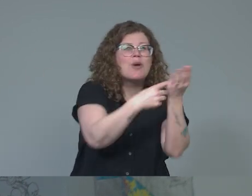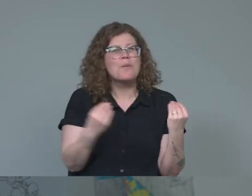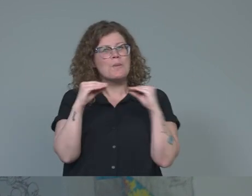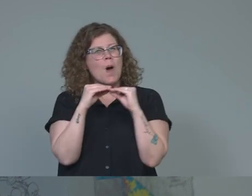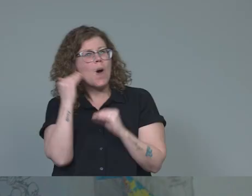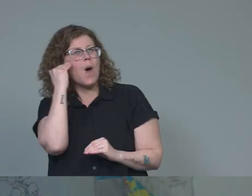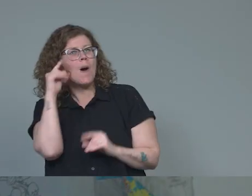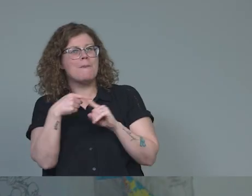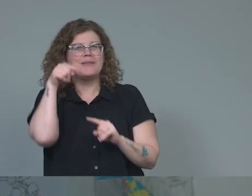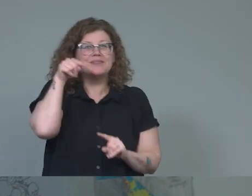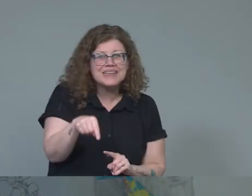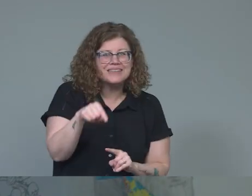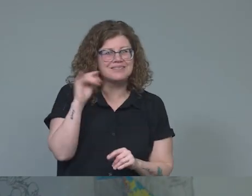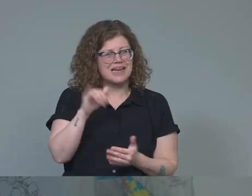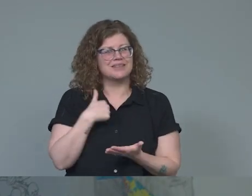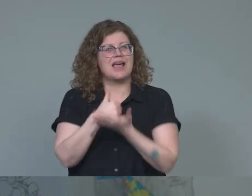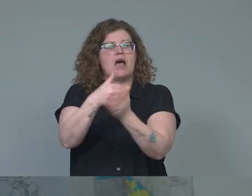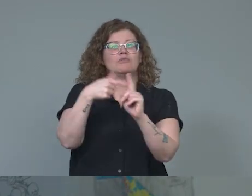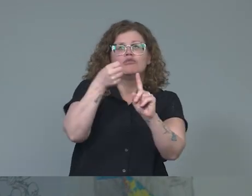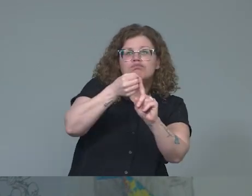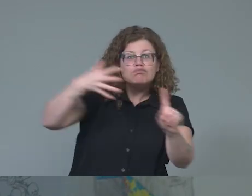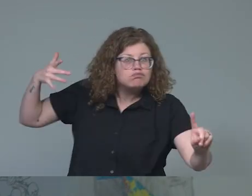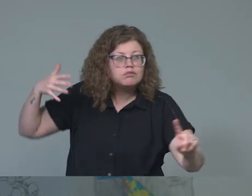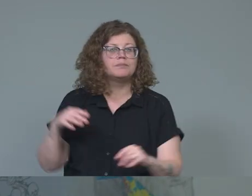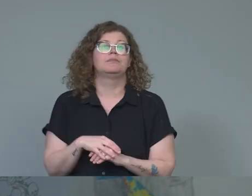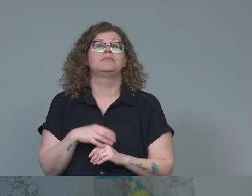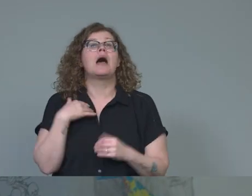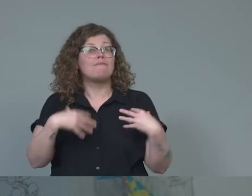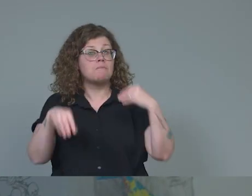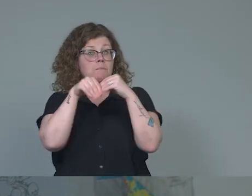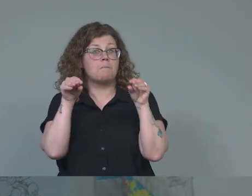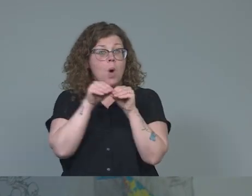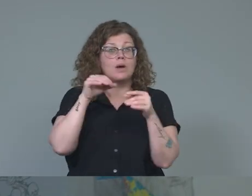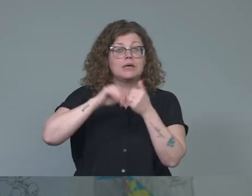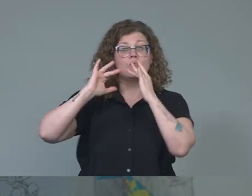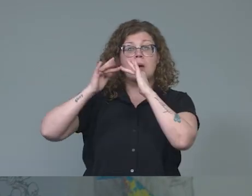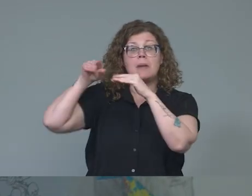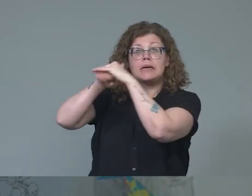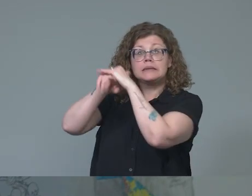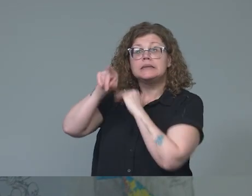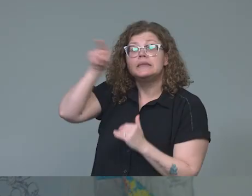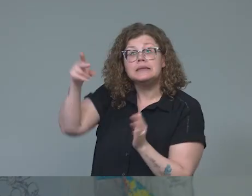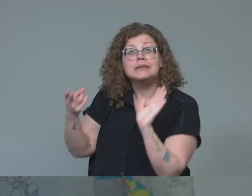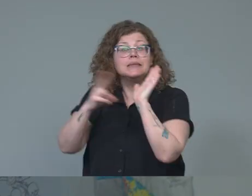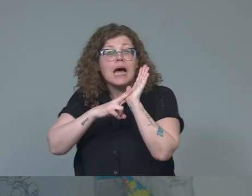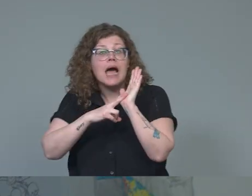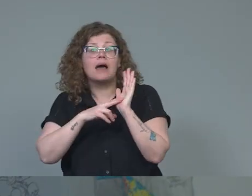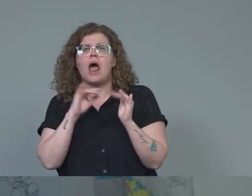a website, an associated website, and a sign, and contacting a lot of people about